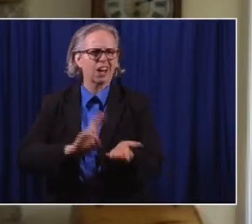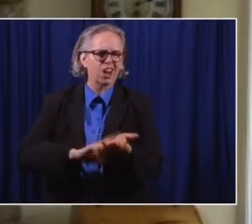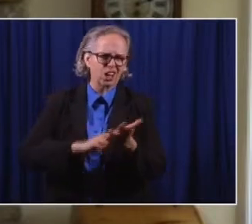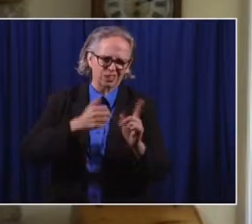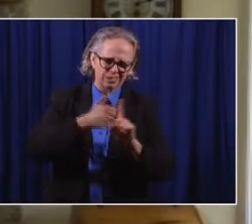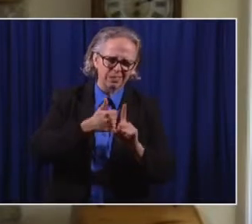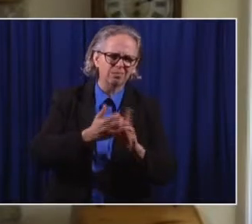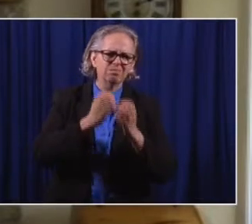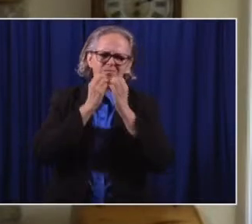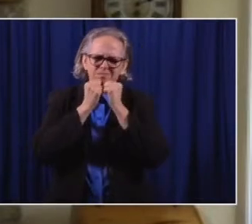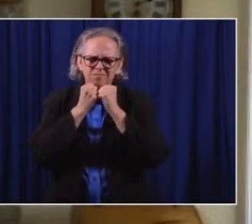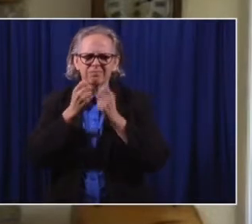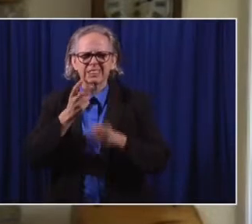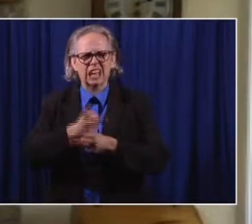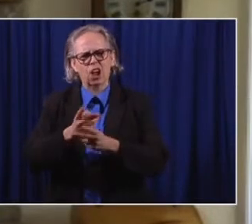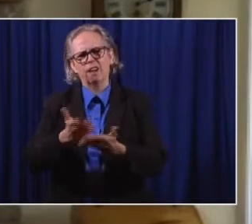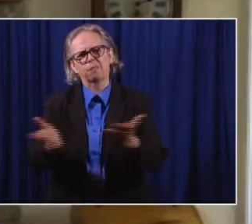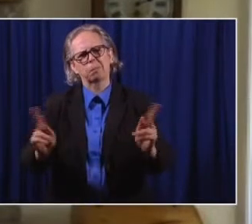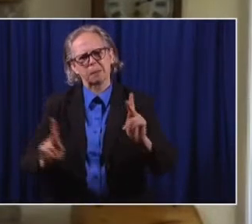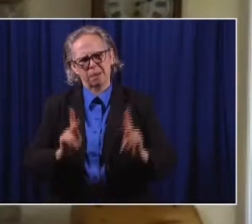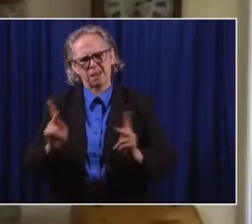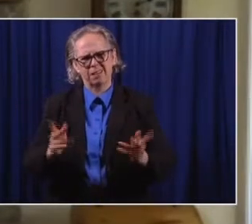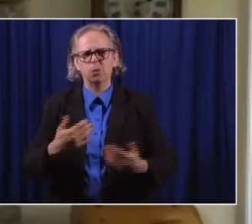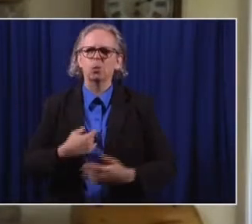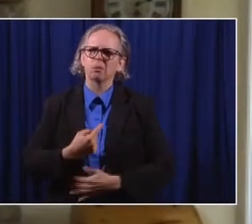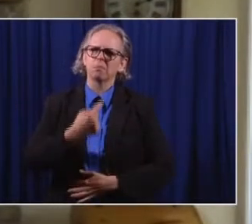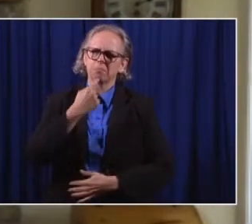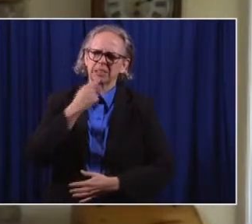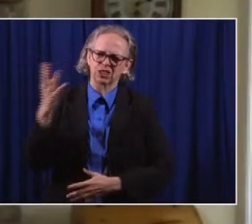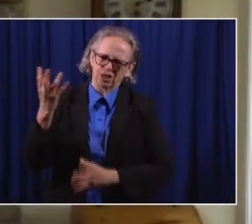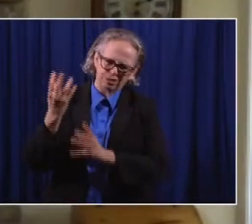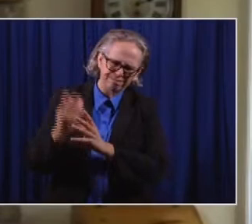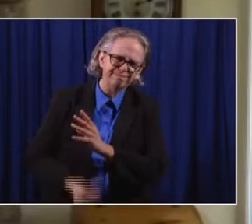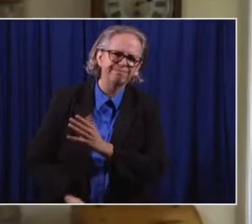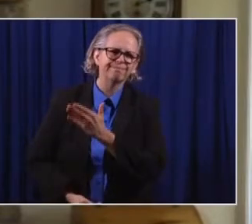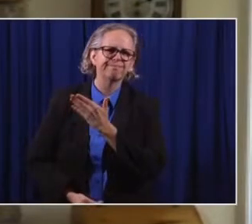do. So we'll miss Beth very much.